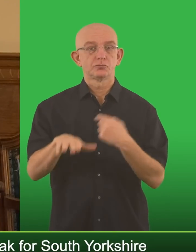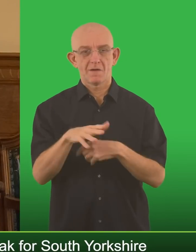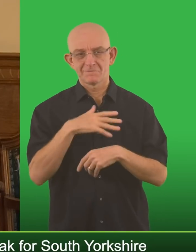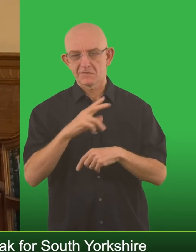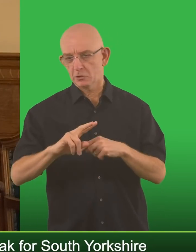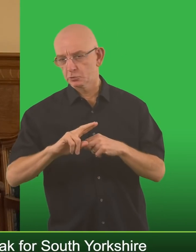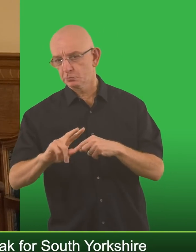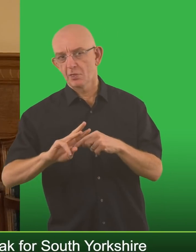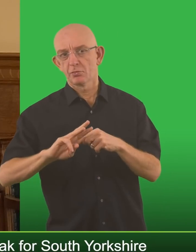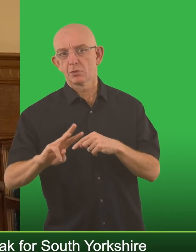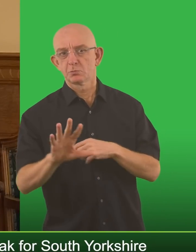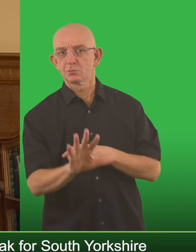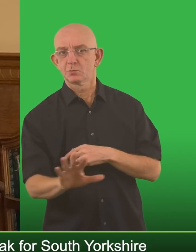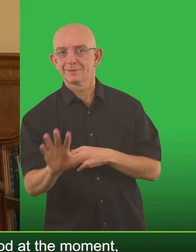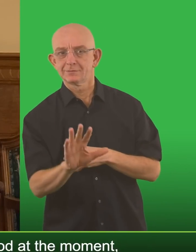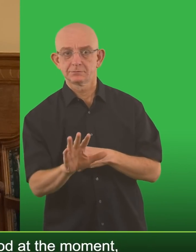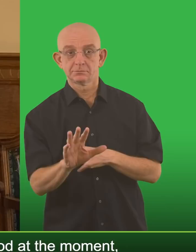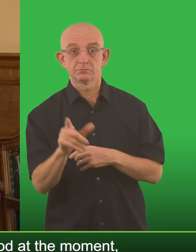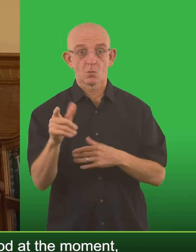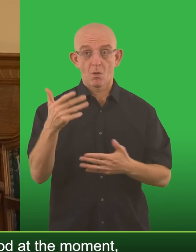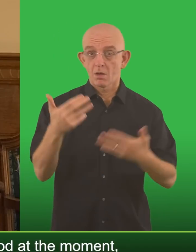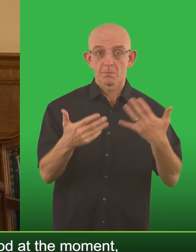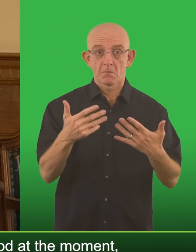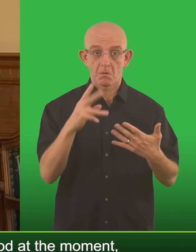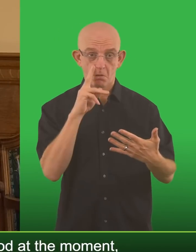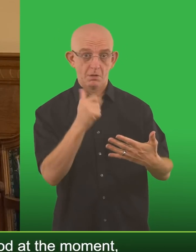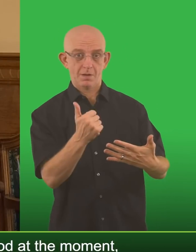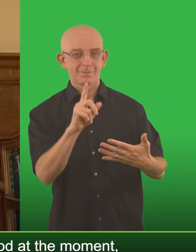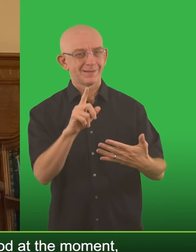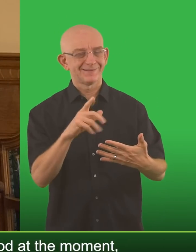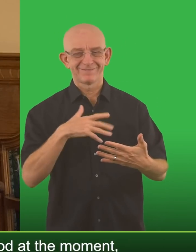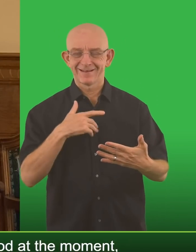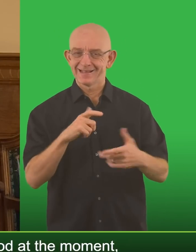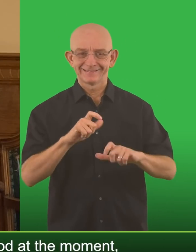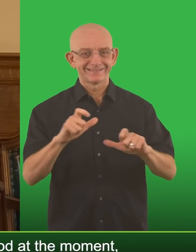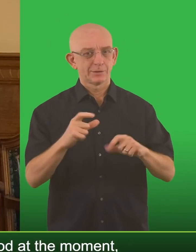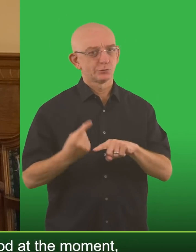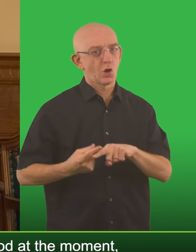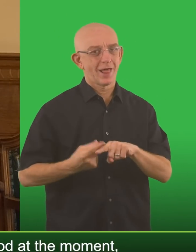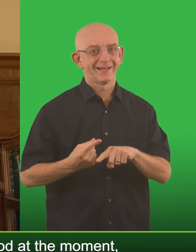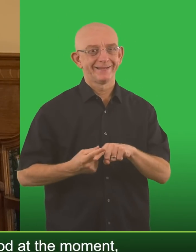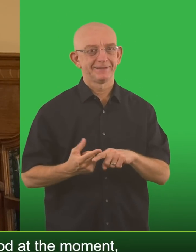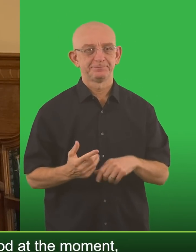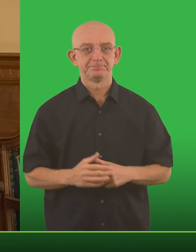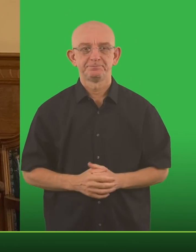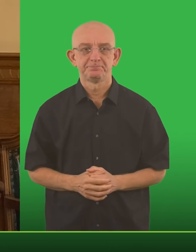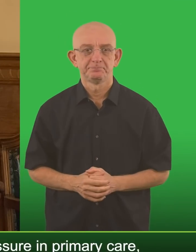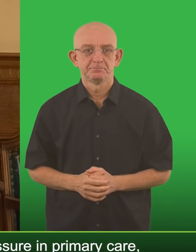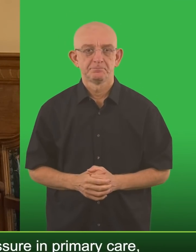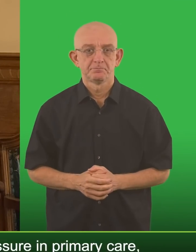Yorkshire will be in 2 or 3 weeks' time from now. And whilst the numbers are looking good at the moment, I think that's a bit of a false